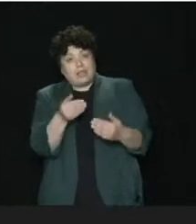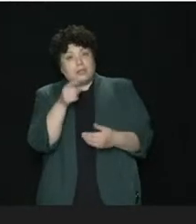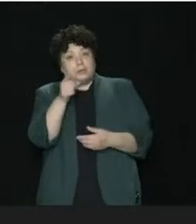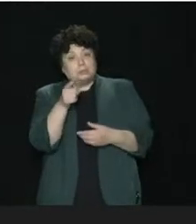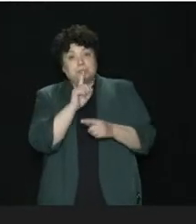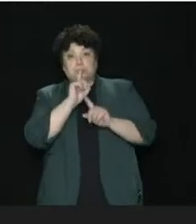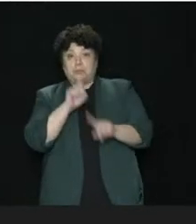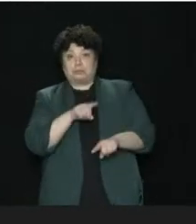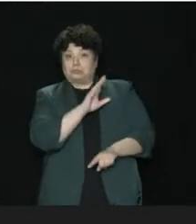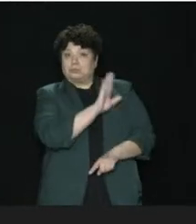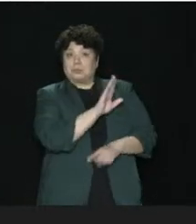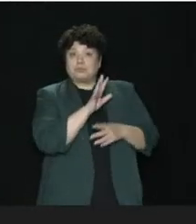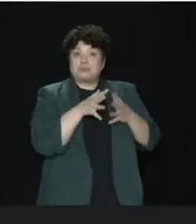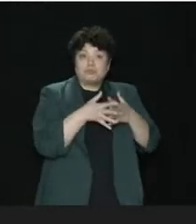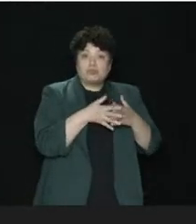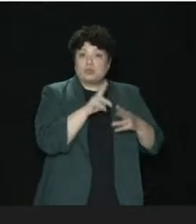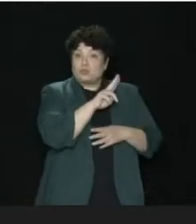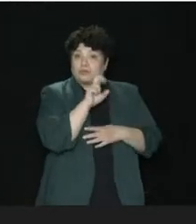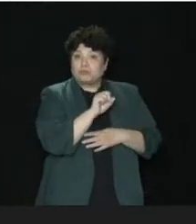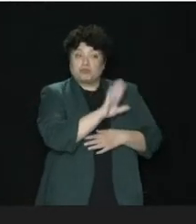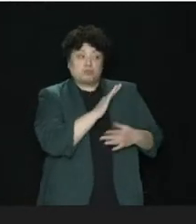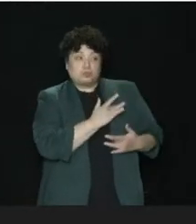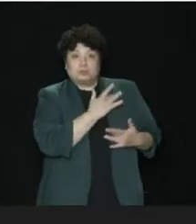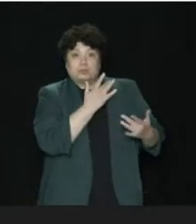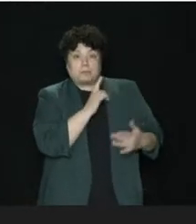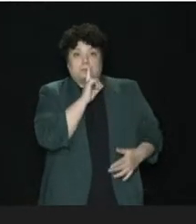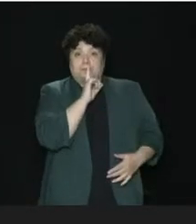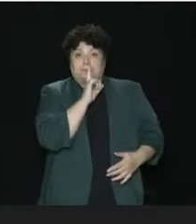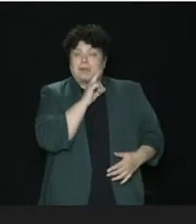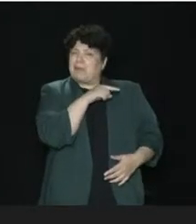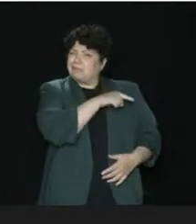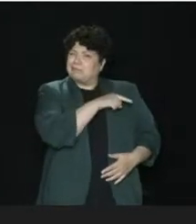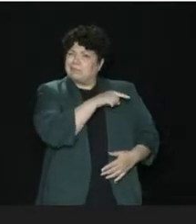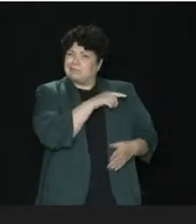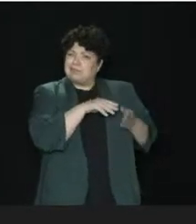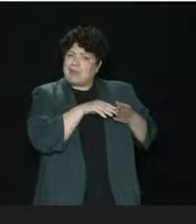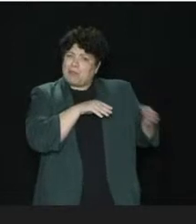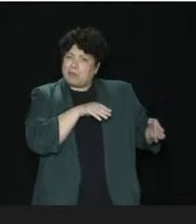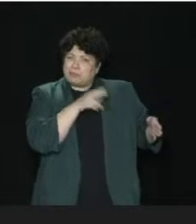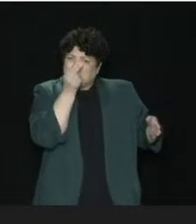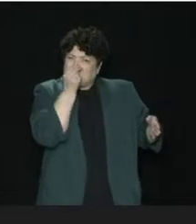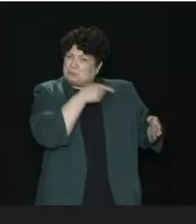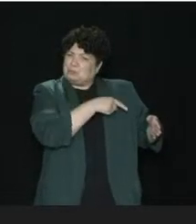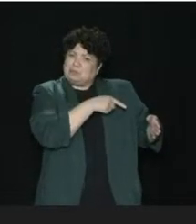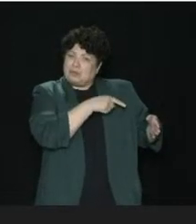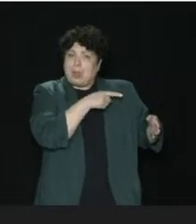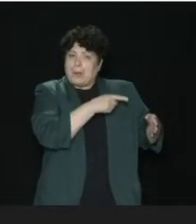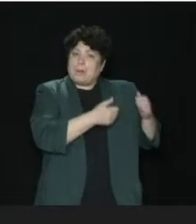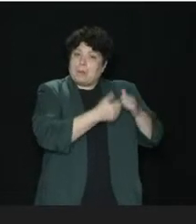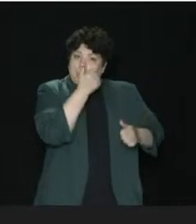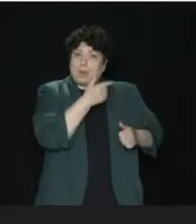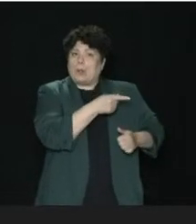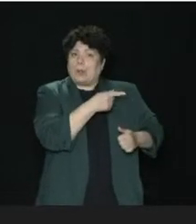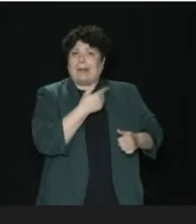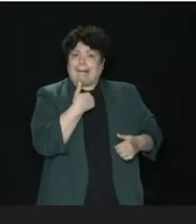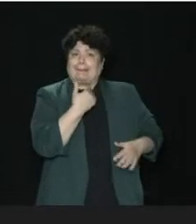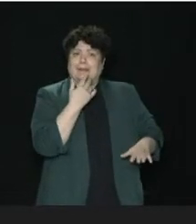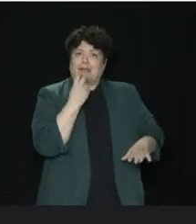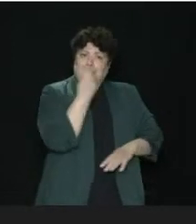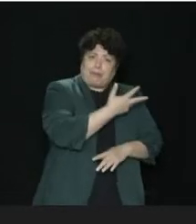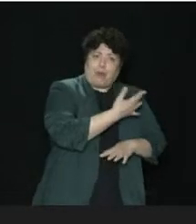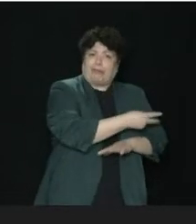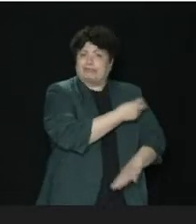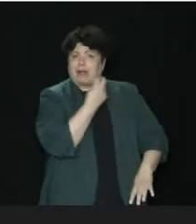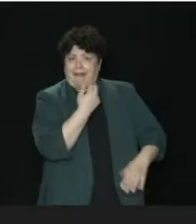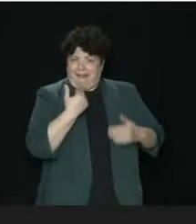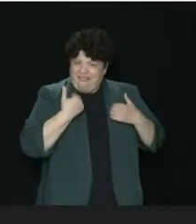States, but there are neighbors, and the most travel is between our two countries. So are you saying that